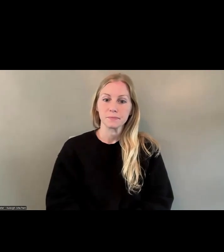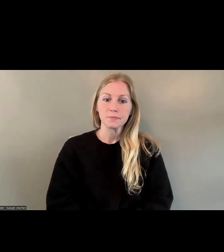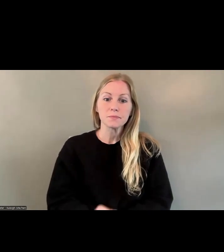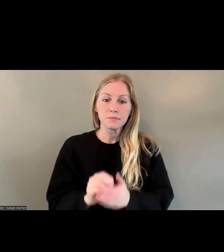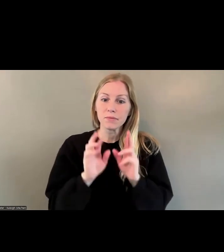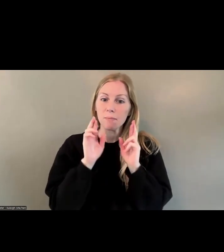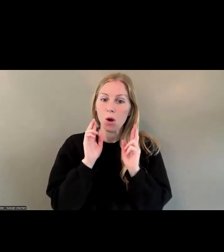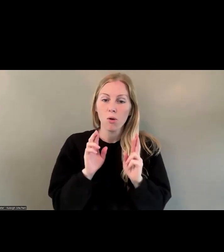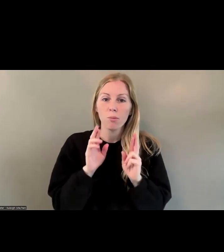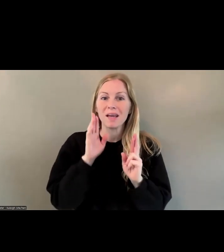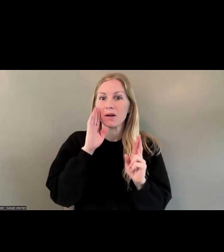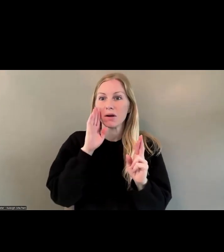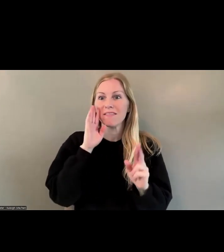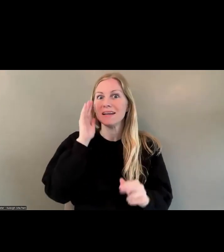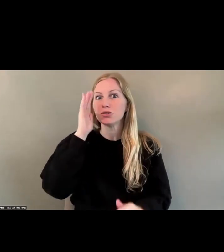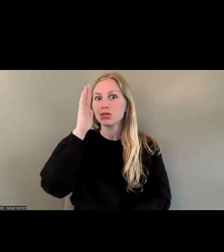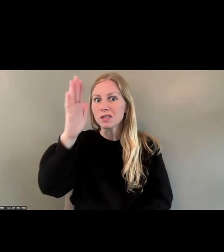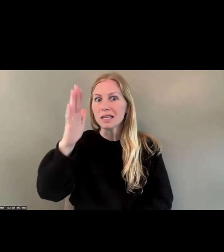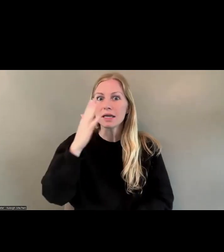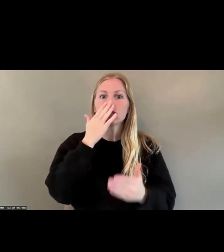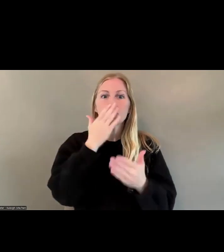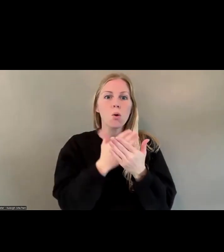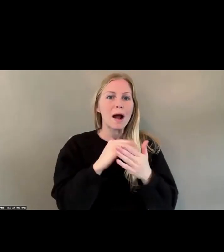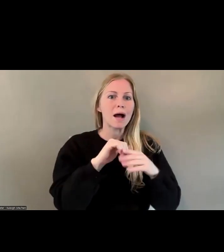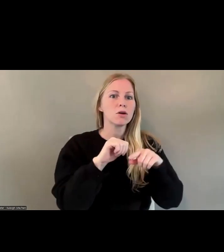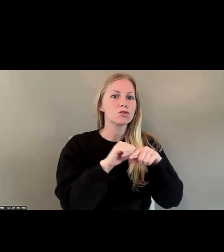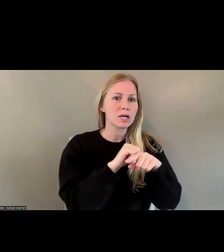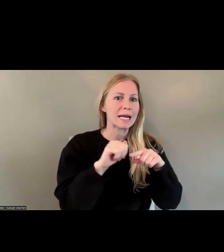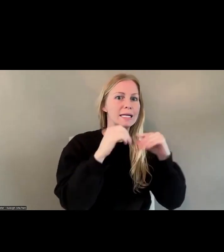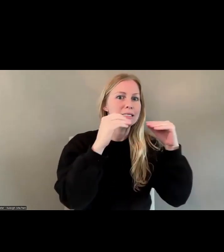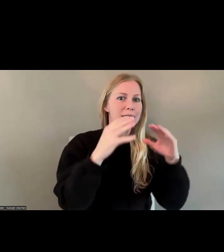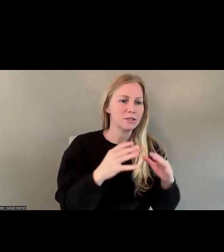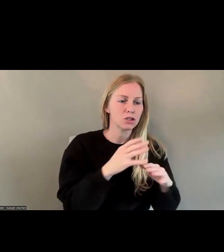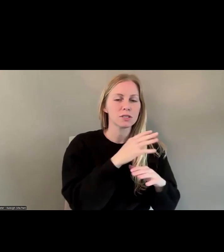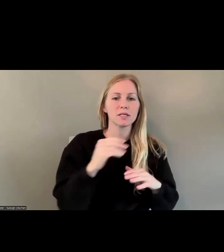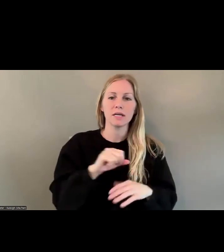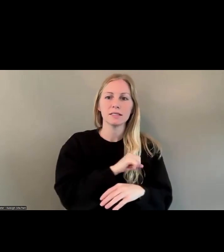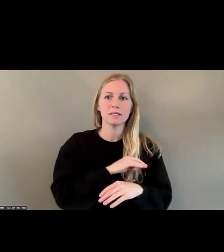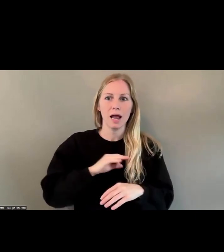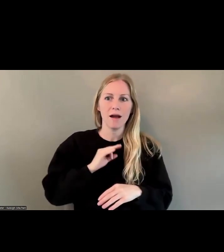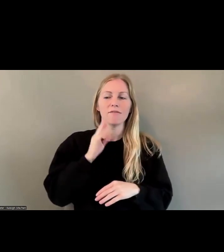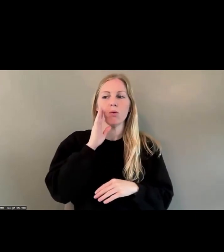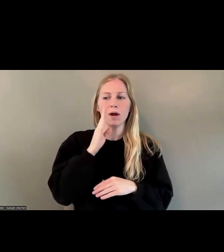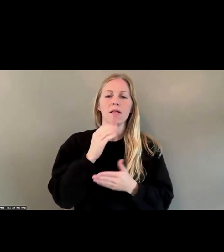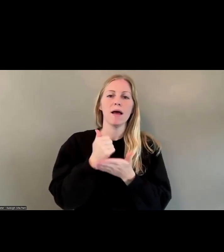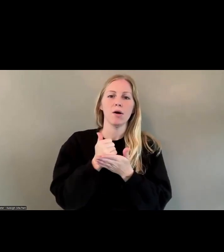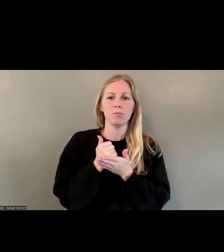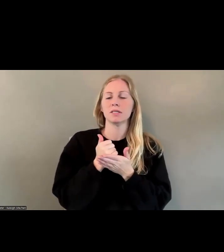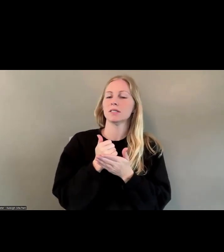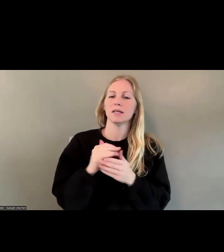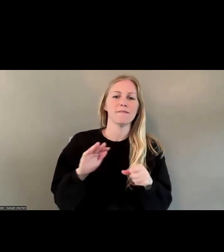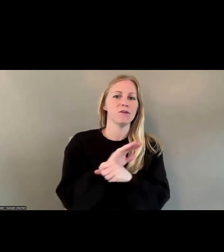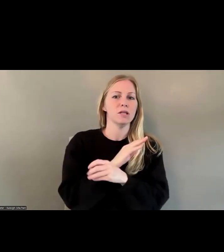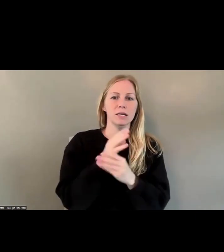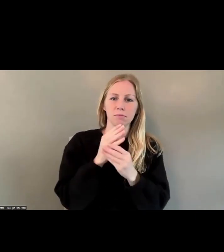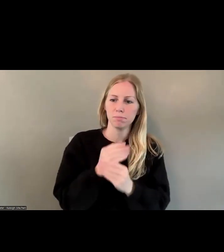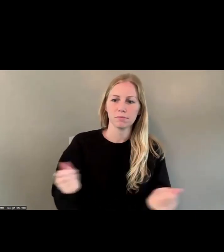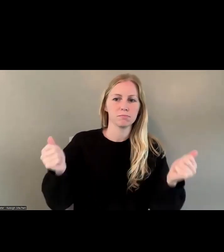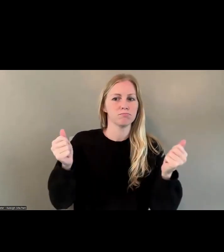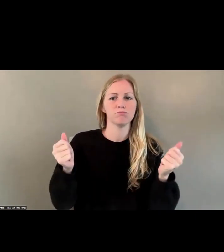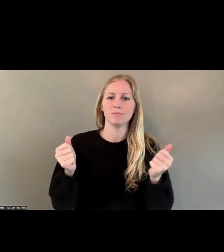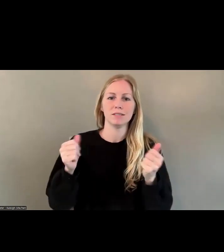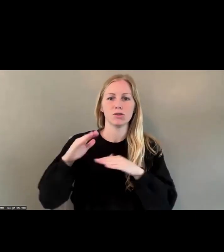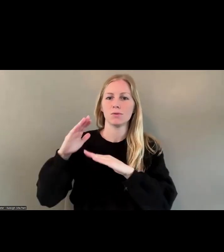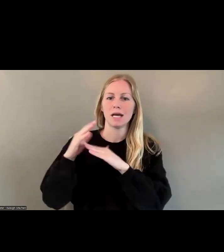well-trained teachers and staff will allow us to completely eliminate timeout rooms. So thank you